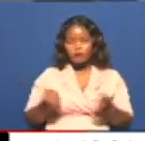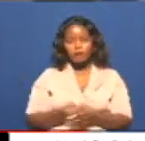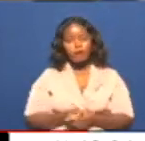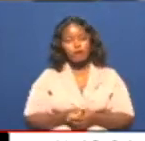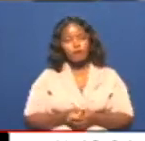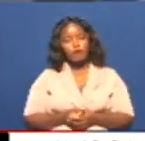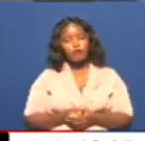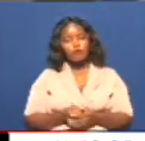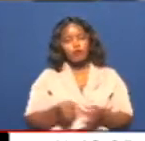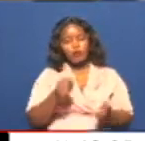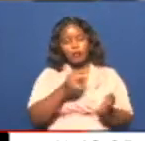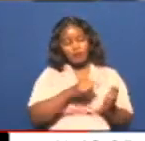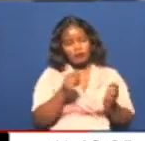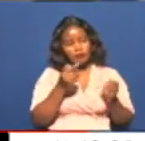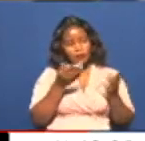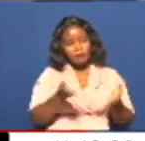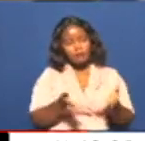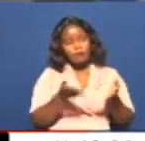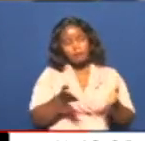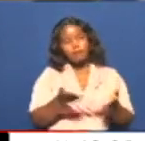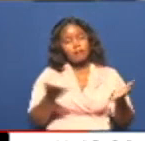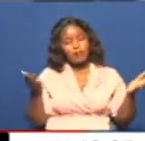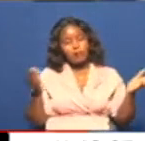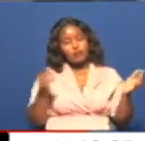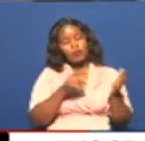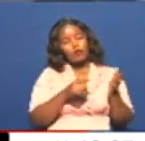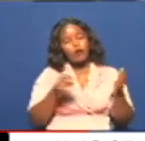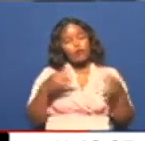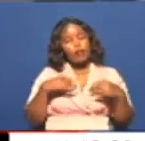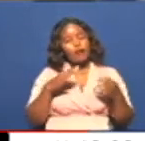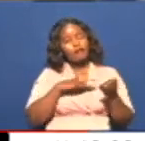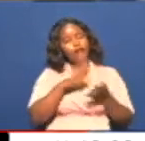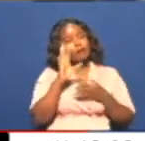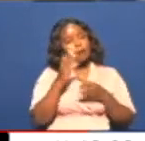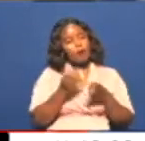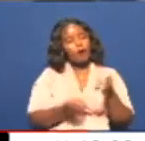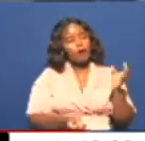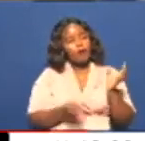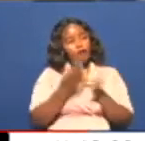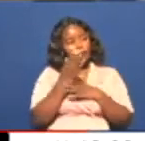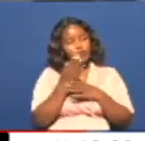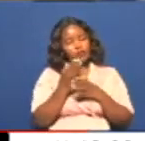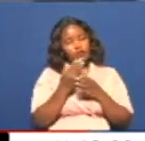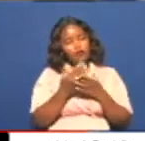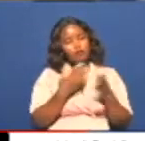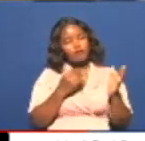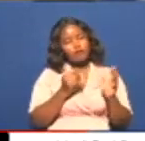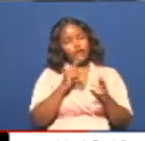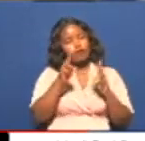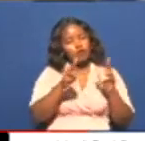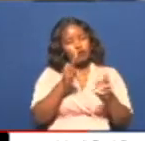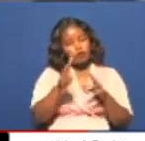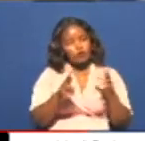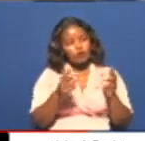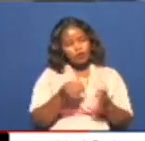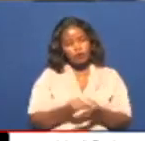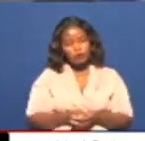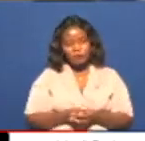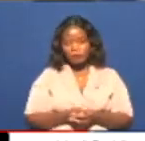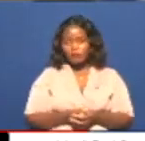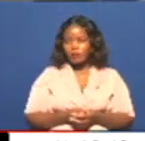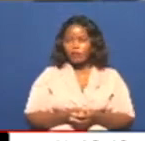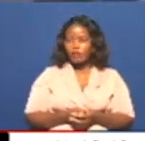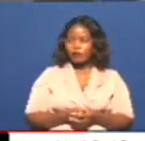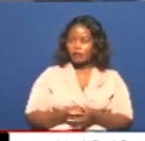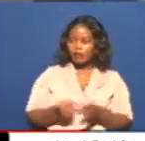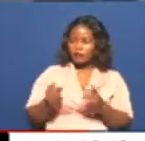as we speak, we are likely to see more formations as we gear up to the 2022 succession politics. I think to a great extent it